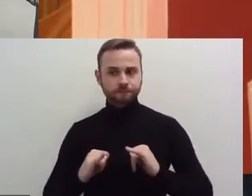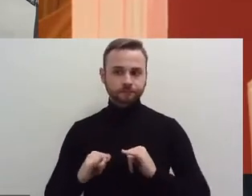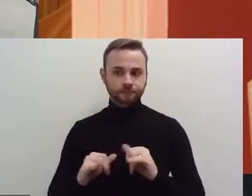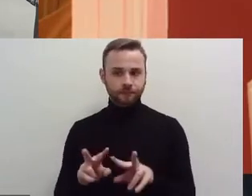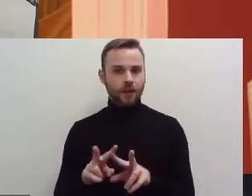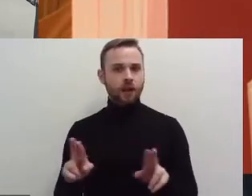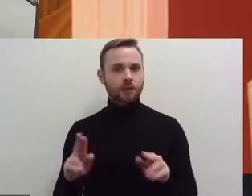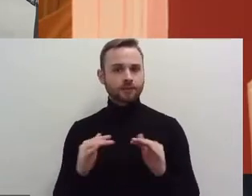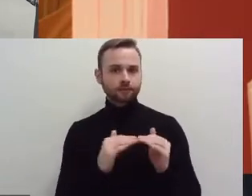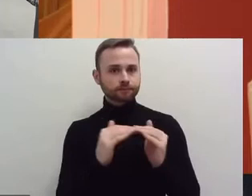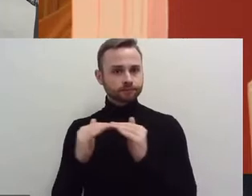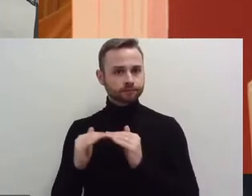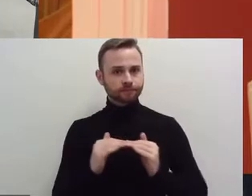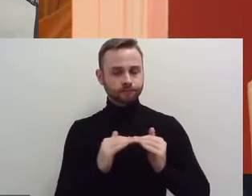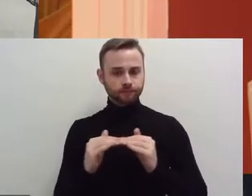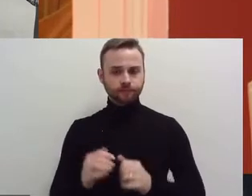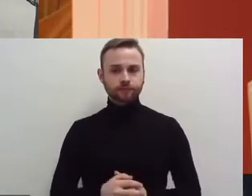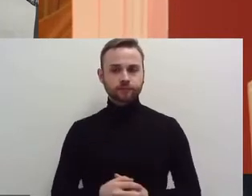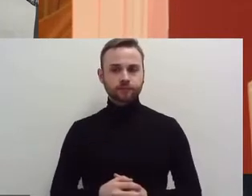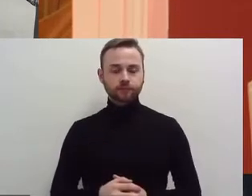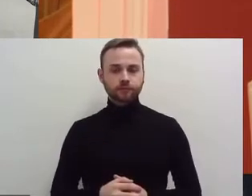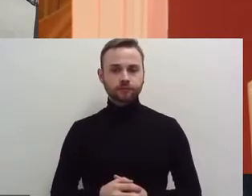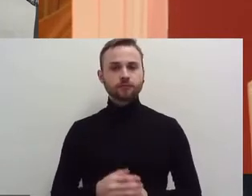opinion, because in my opinion, we need to